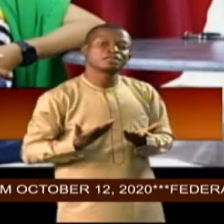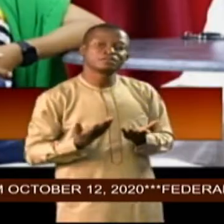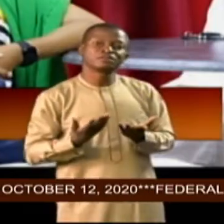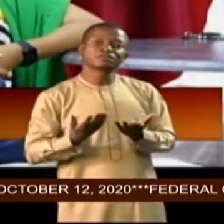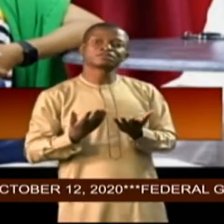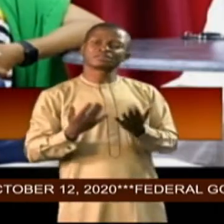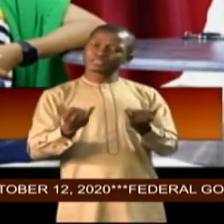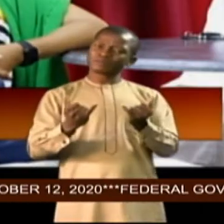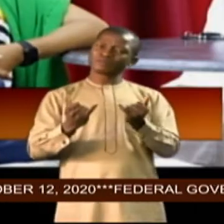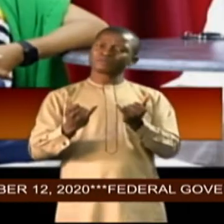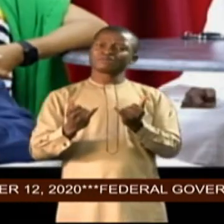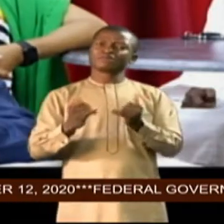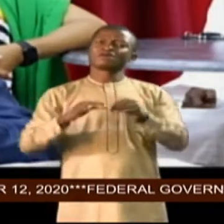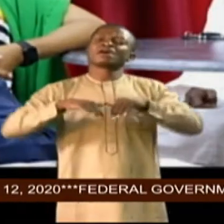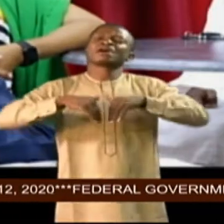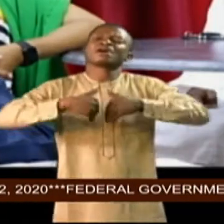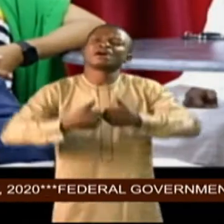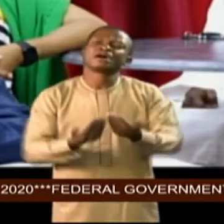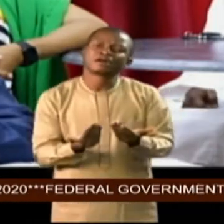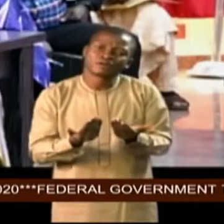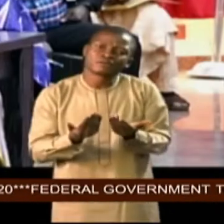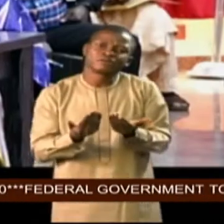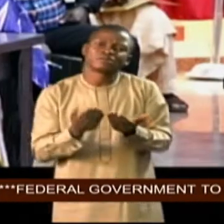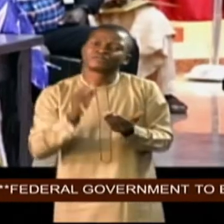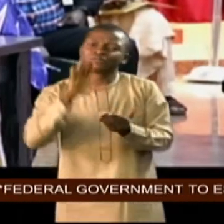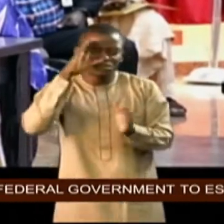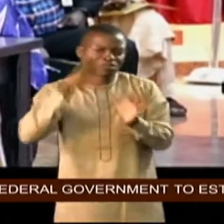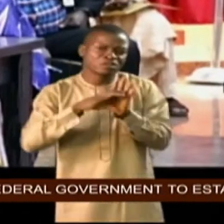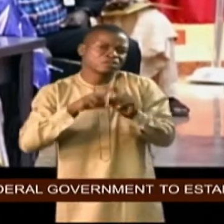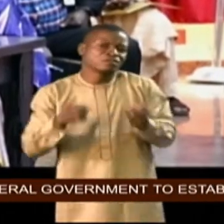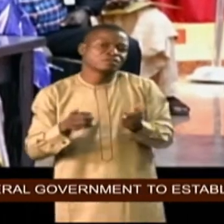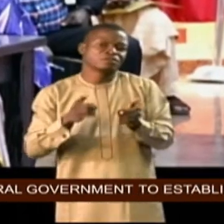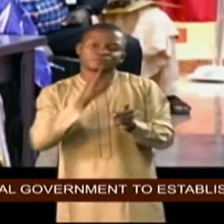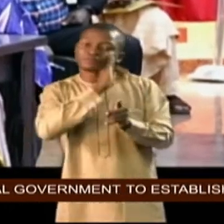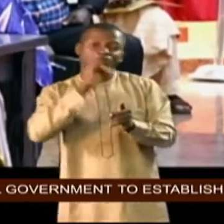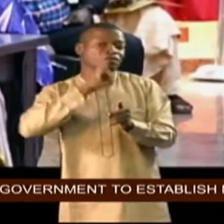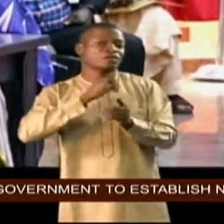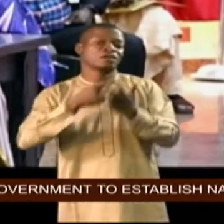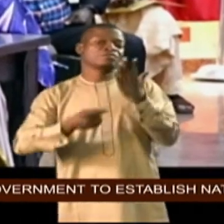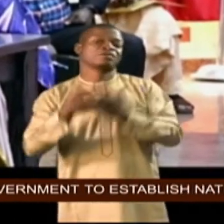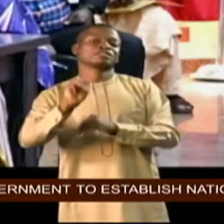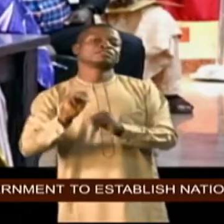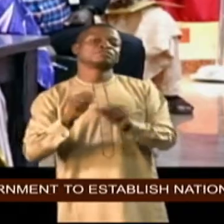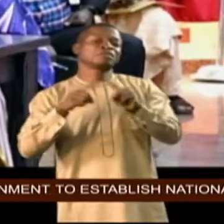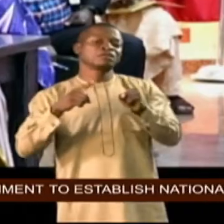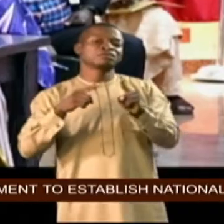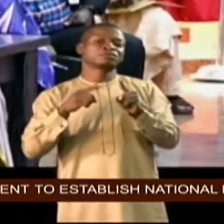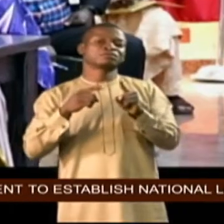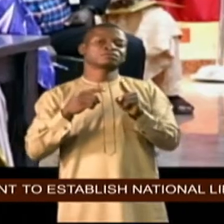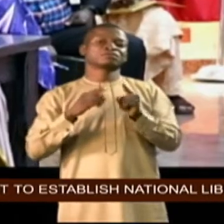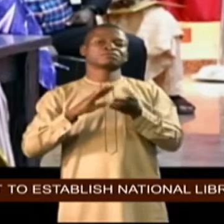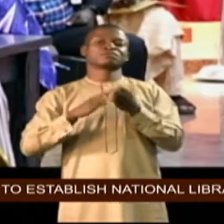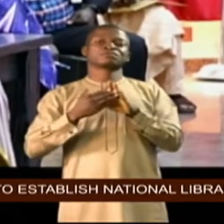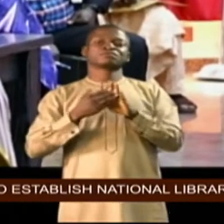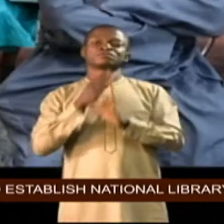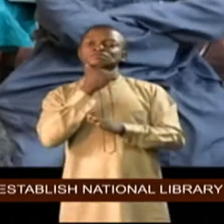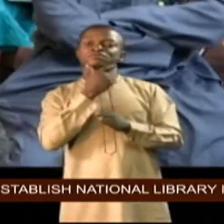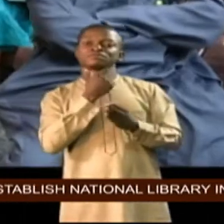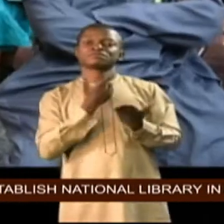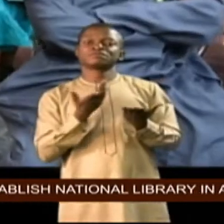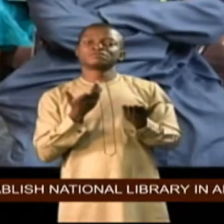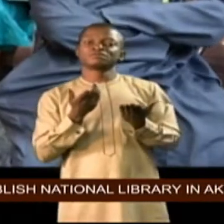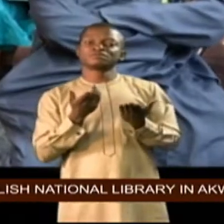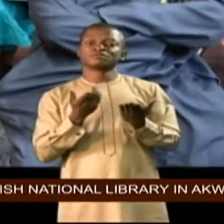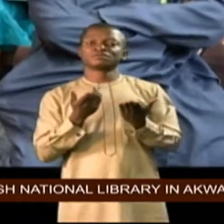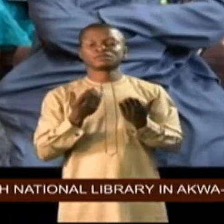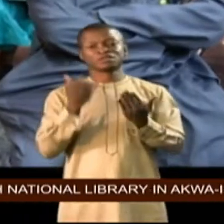me why you want to change your picture. Israel was one of them, but he is turned out to be of his own making. JAMB again